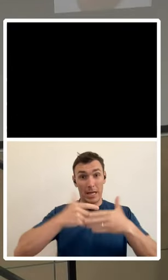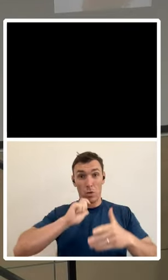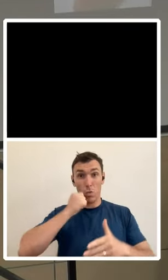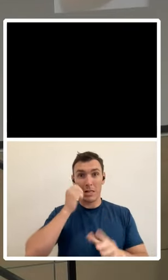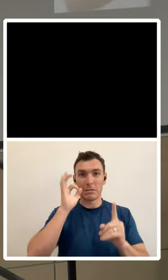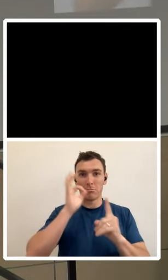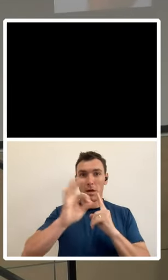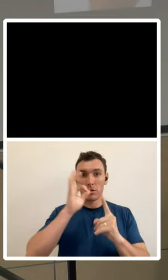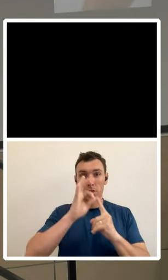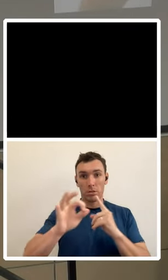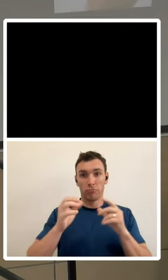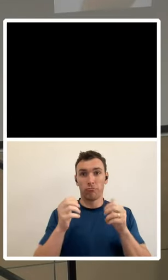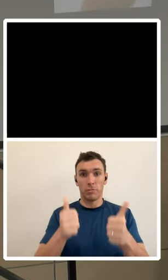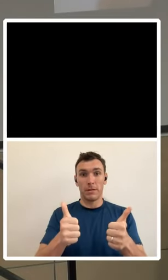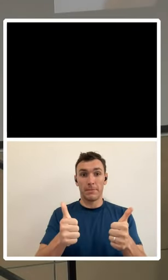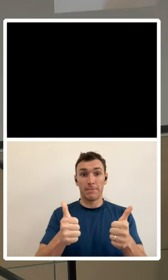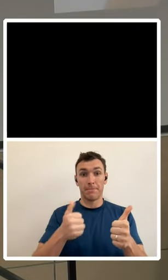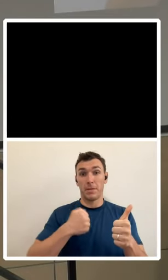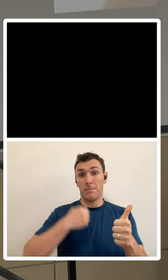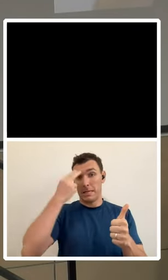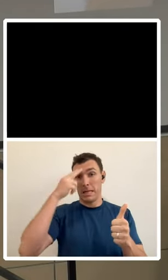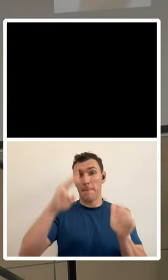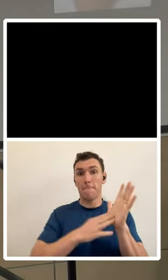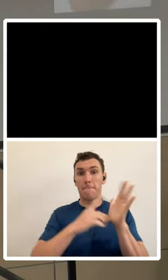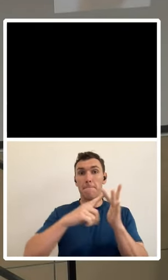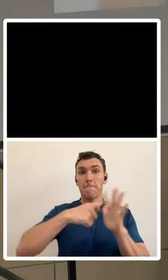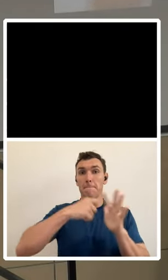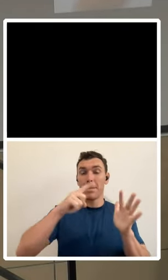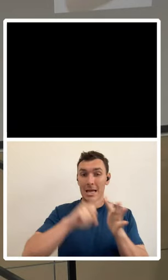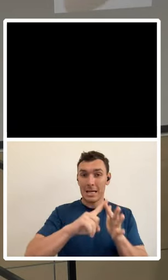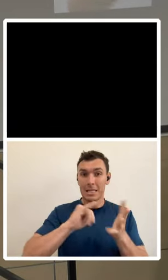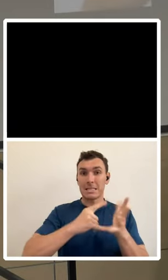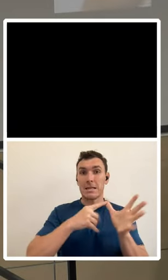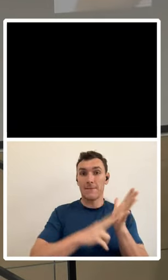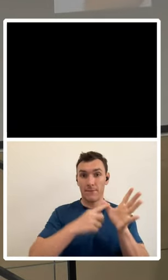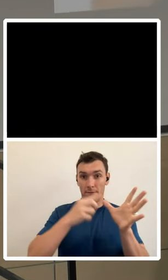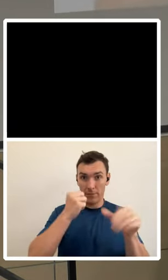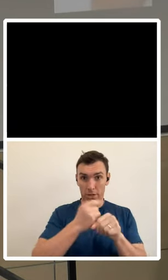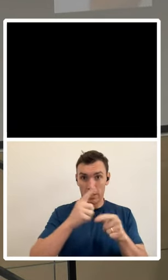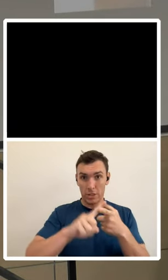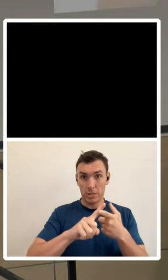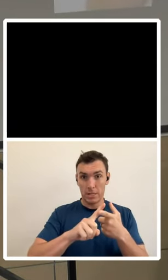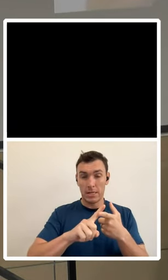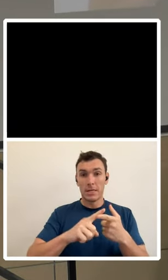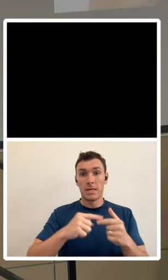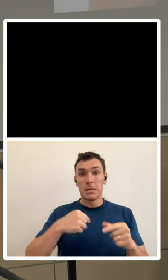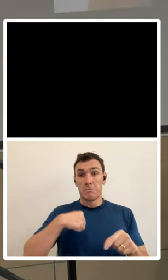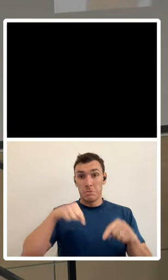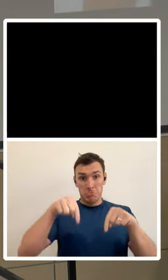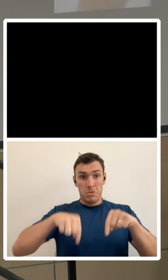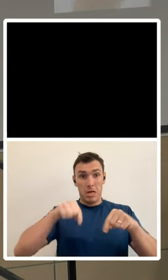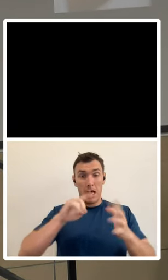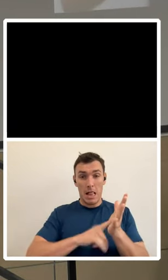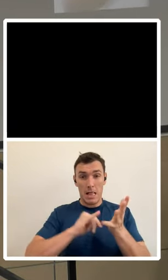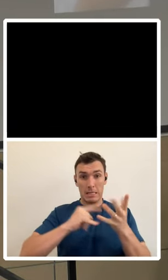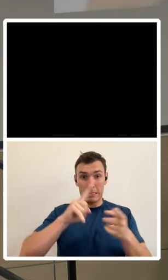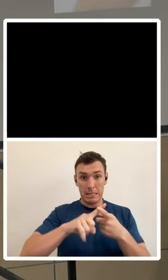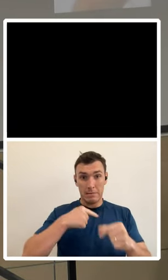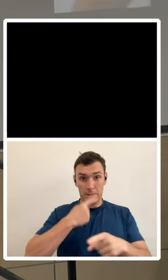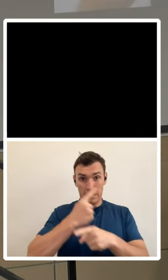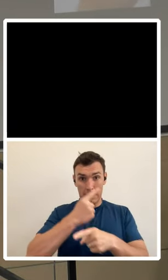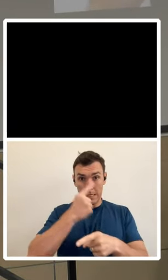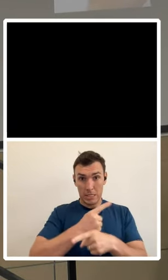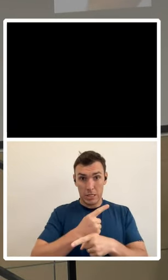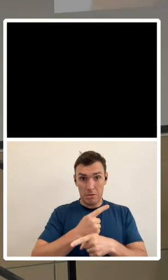I'm Mike Savage. I'm Professor of Sociology at the LSE. And I direct a stream of research around the issue of